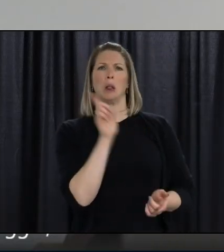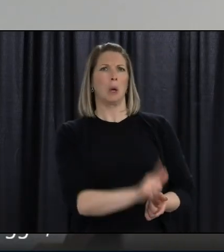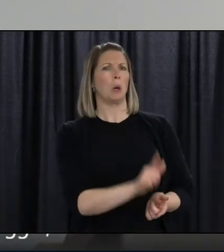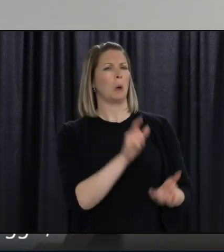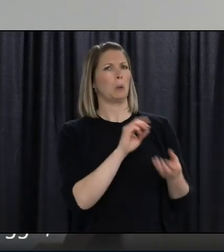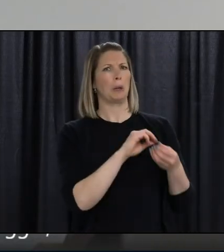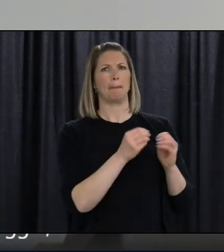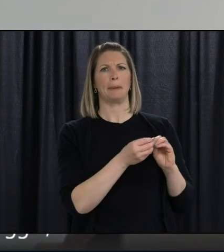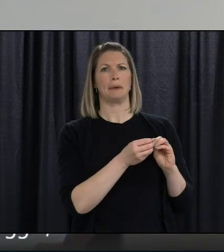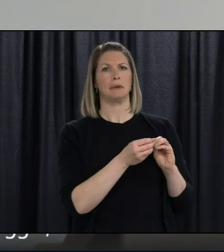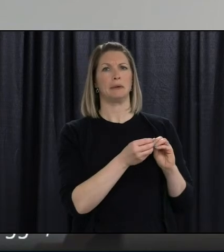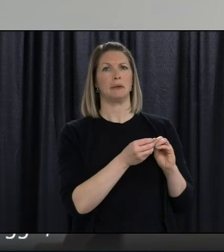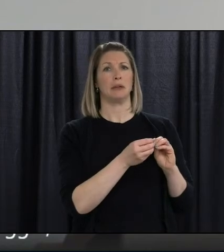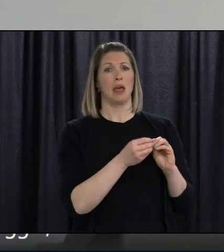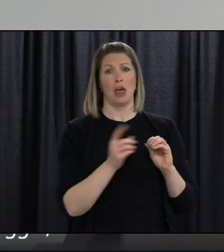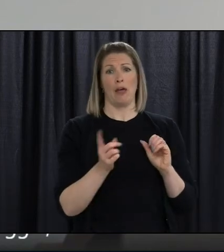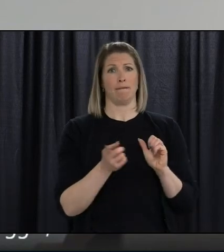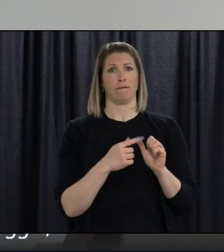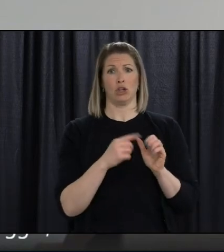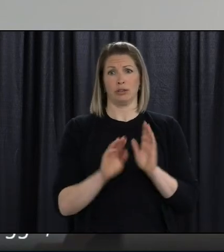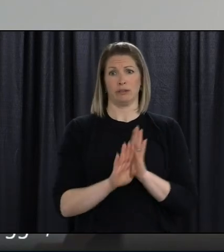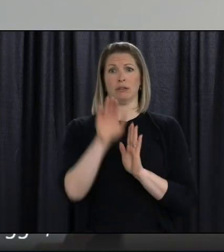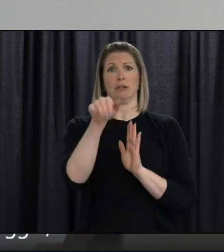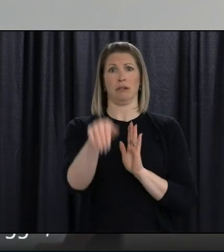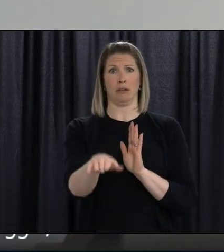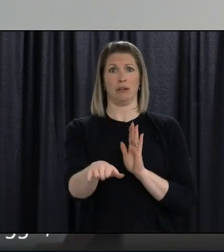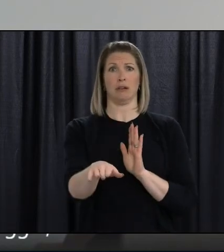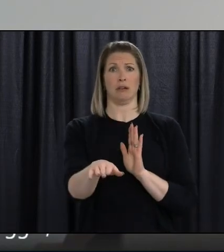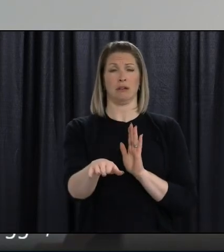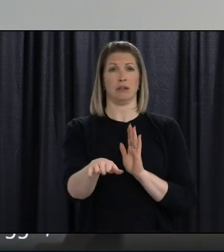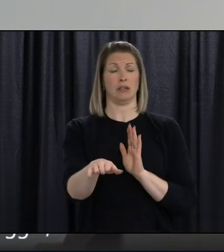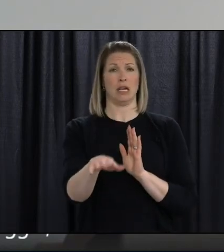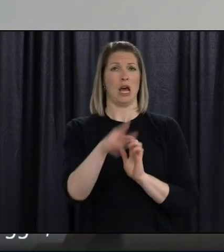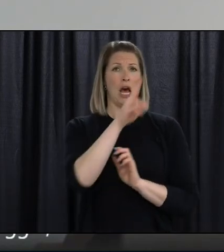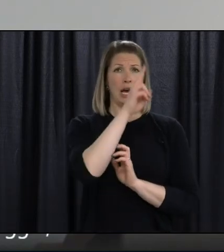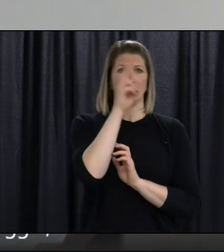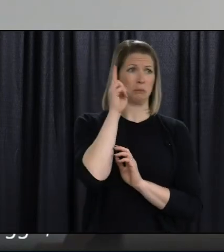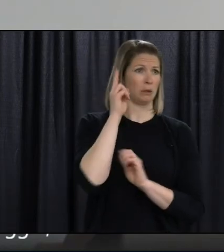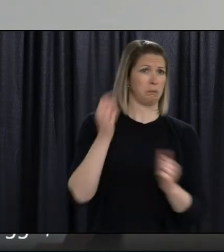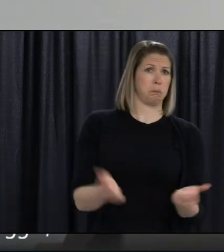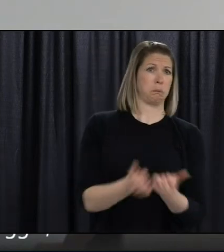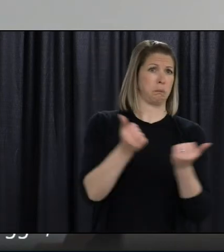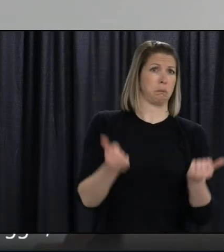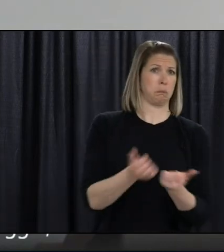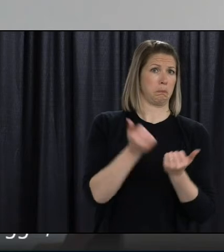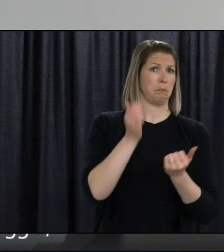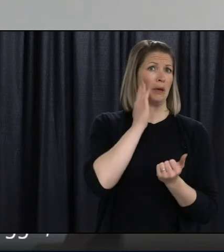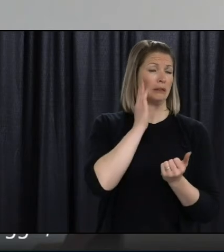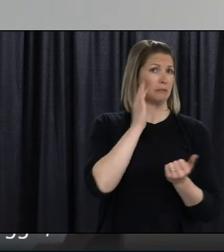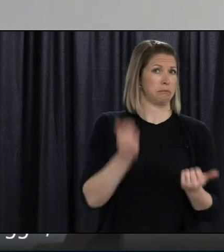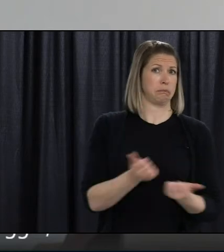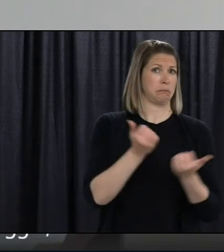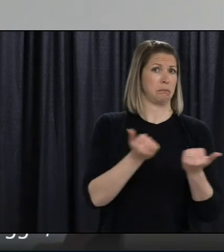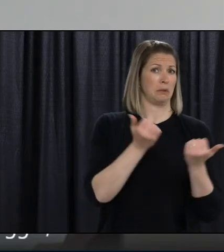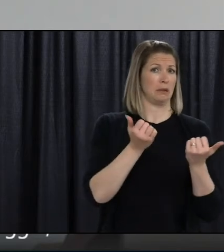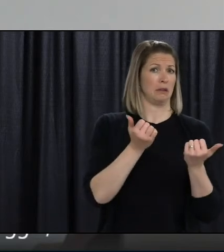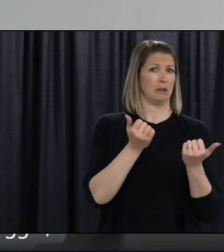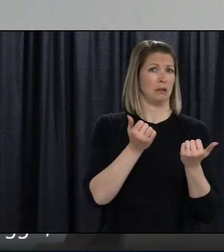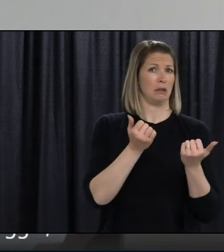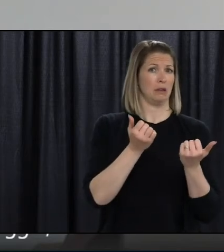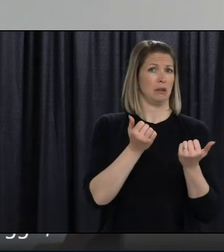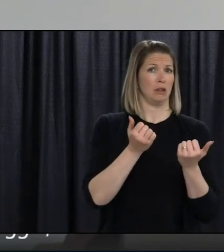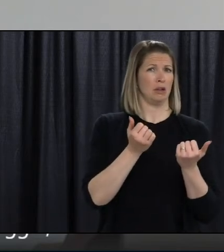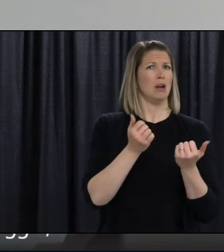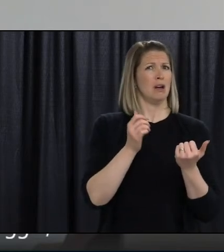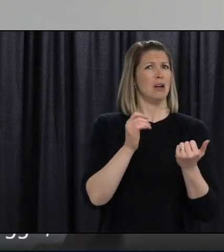support the first surge that we had. So in that, I guess the argument back to it is we've had more cases of the